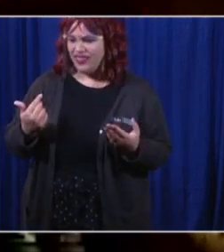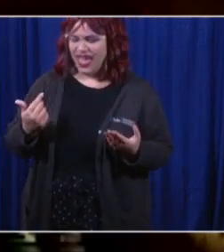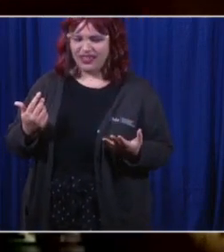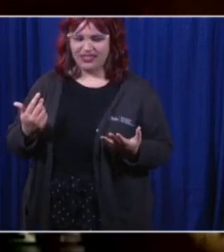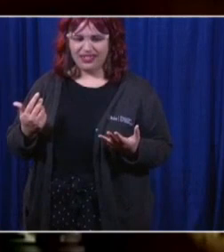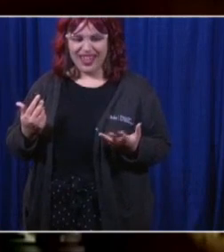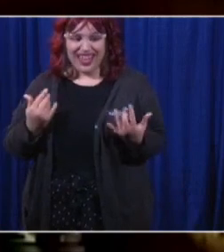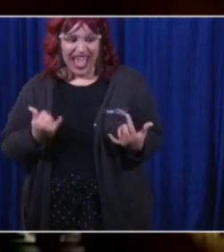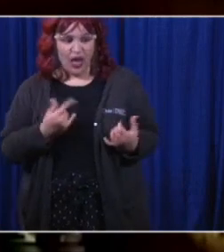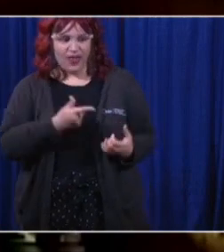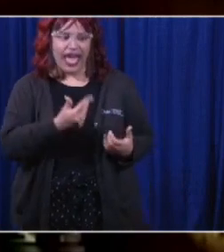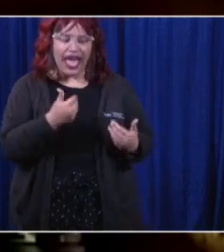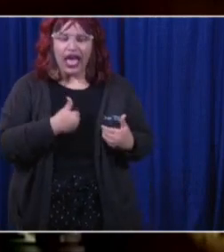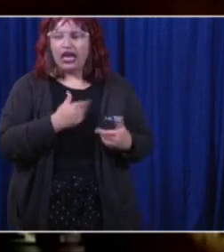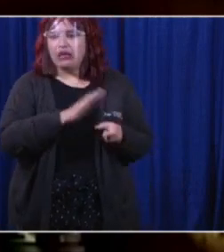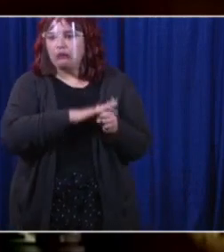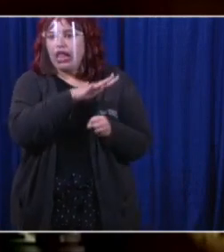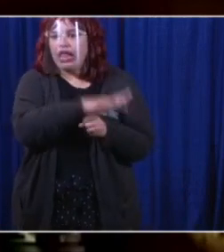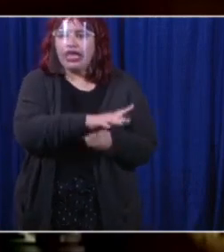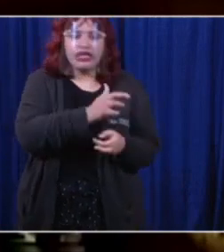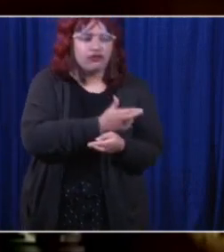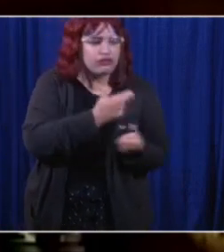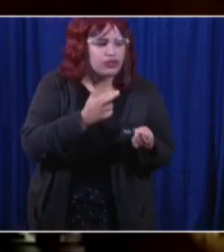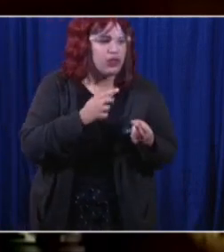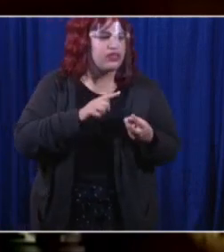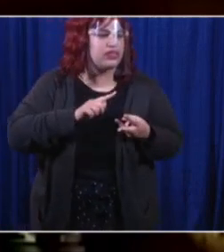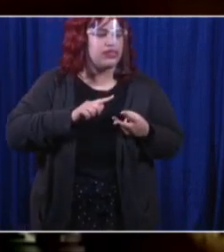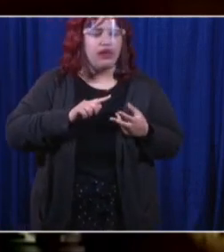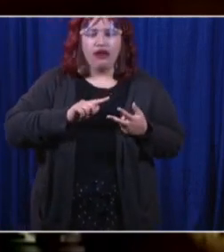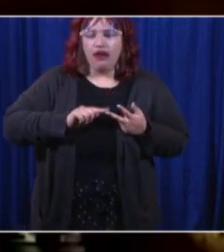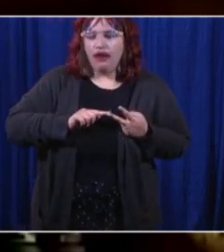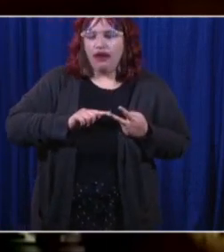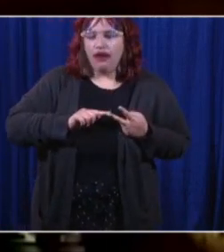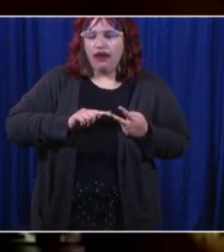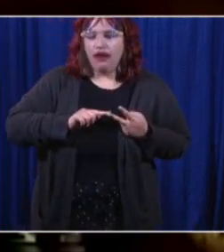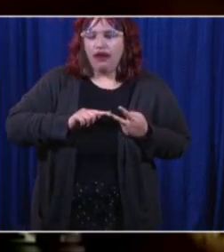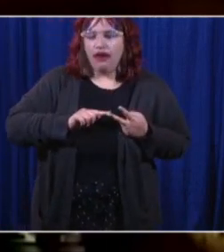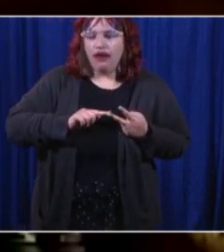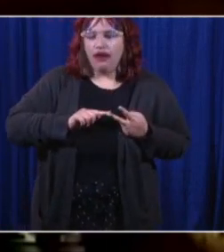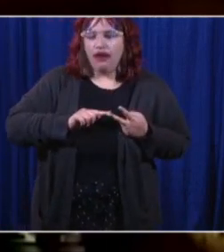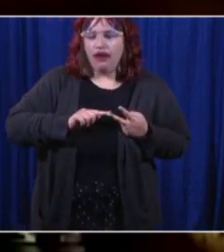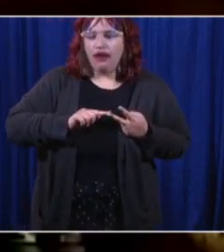they have the resources they need, the medications they need, any assistance that they need to